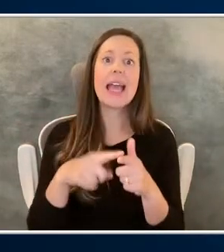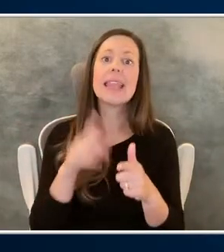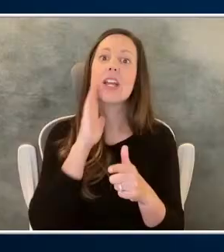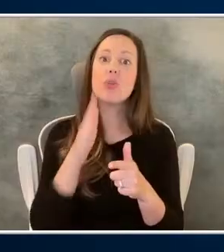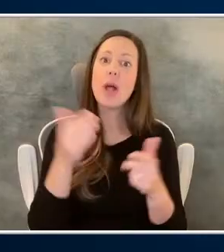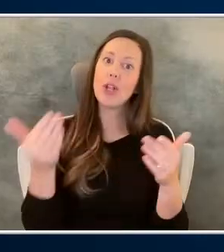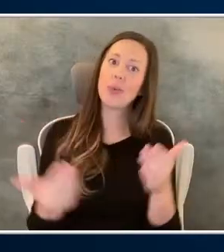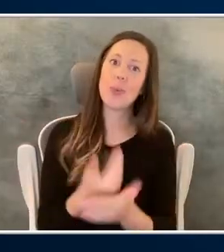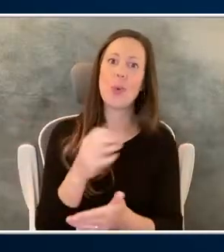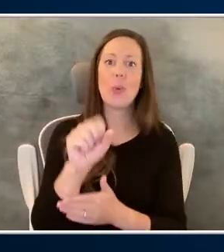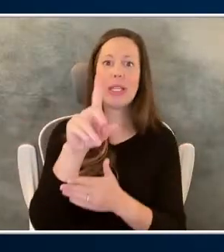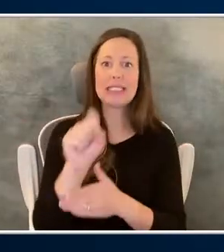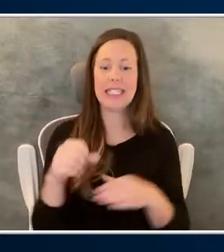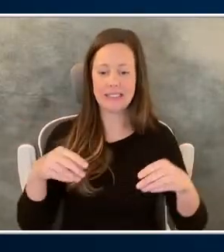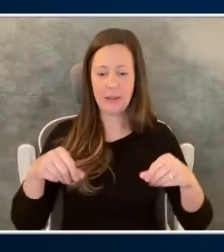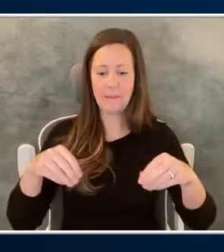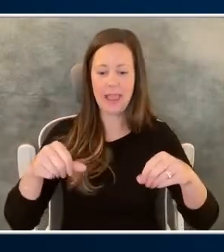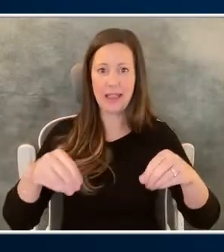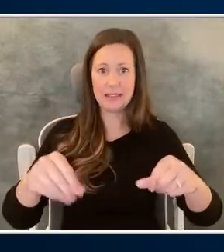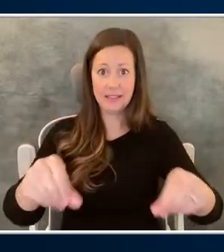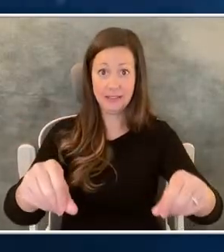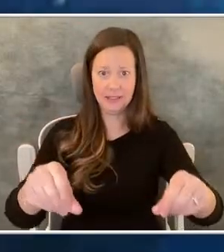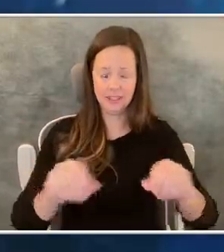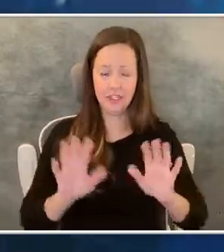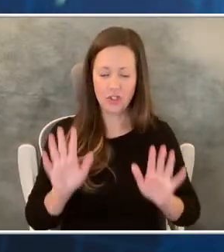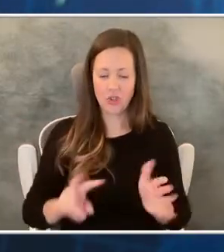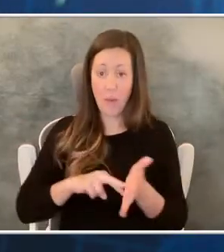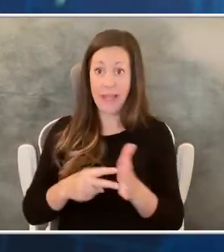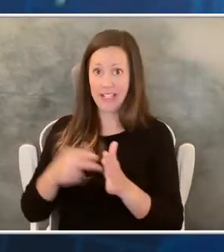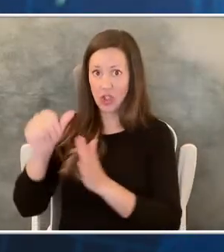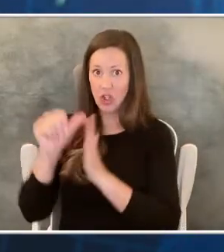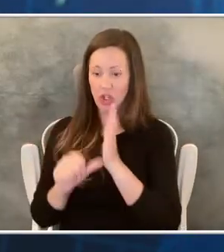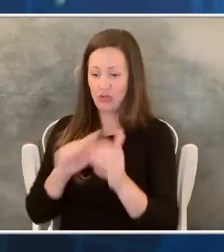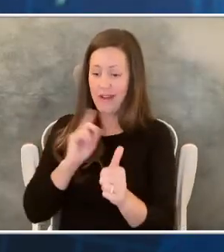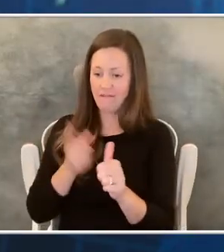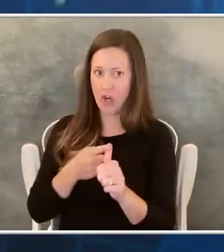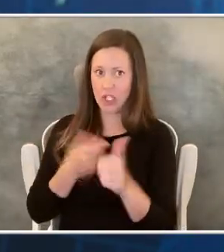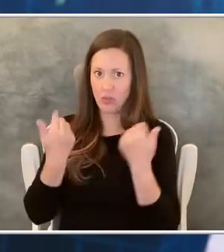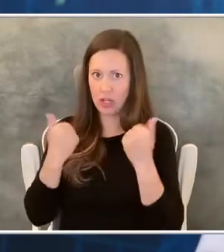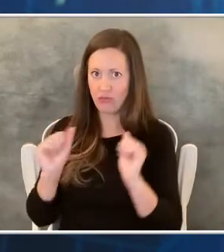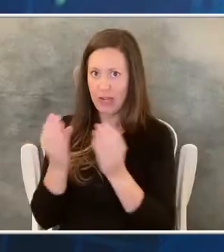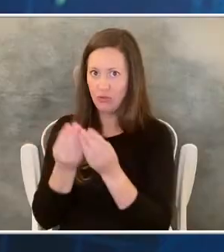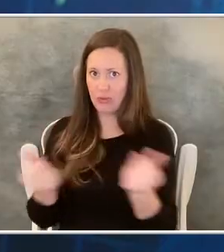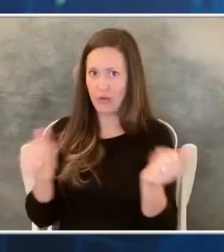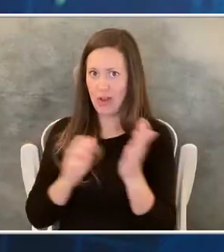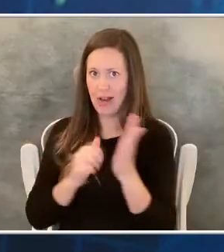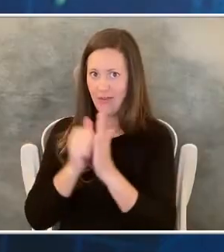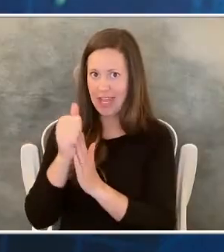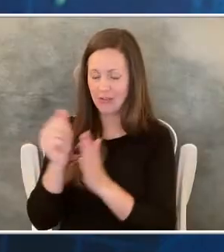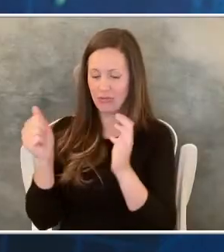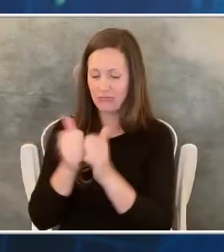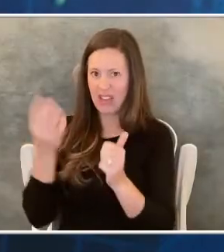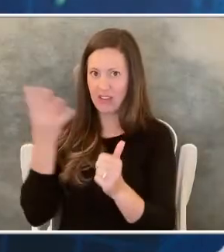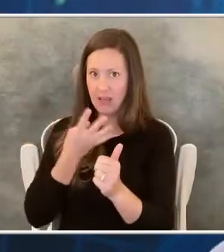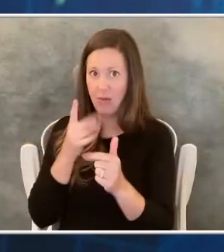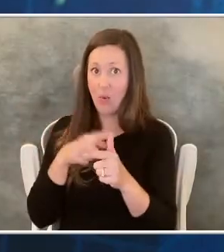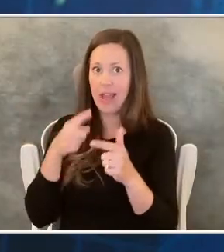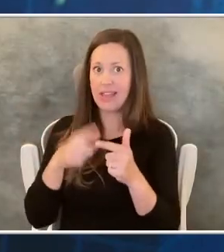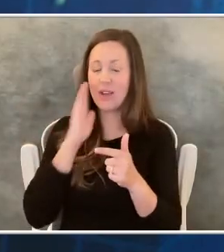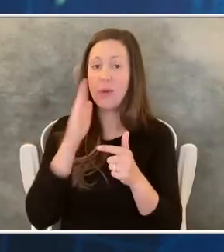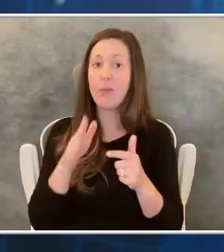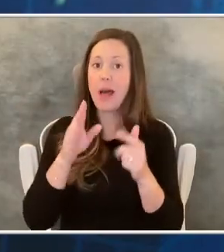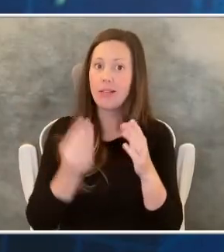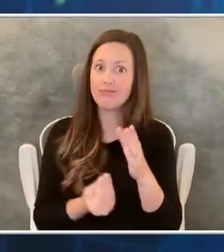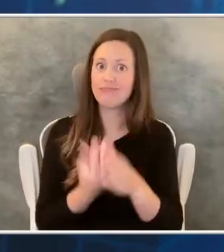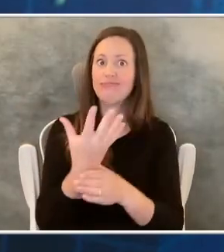similarly, first with the high doses of chemotherapy, we try to get rid of the cancer, and then we put the new stem cells in that bone marrow,